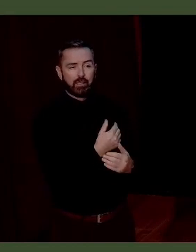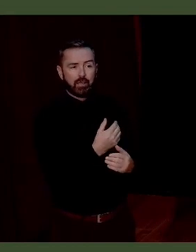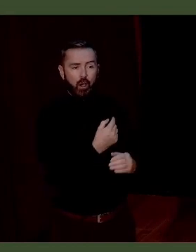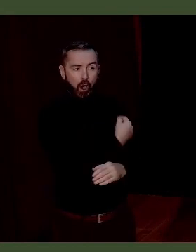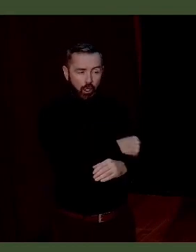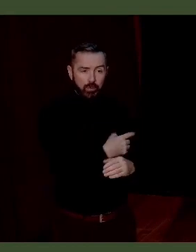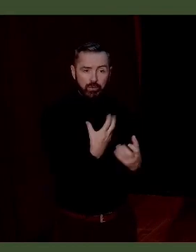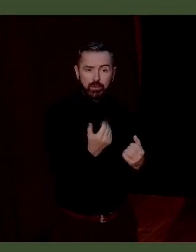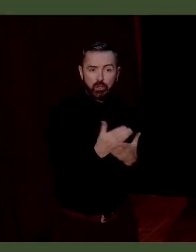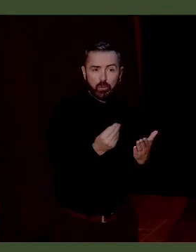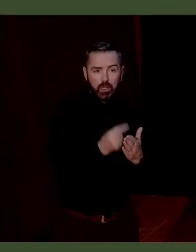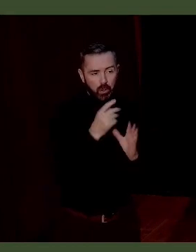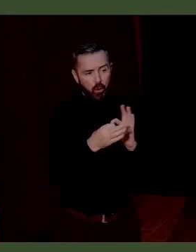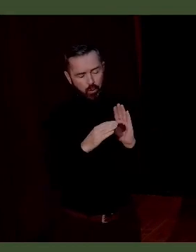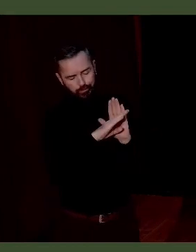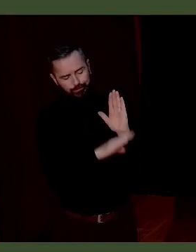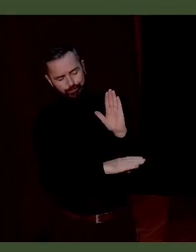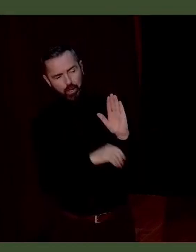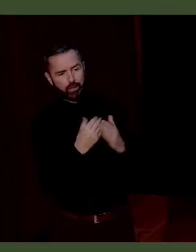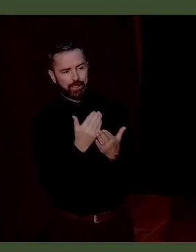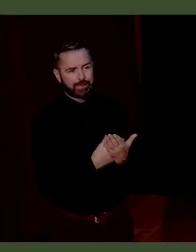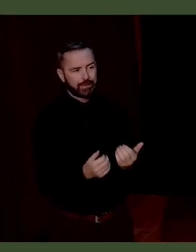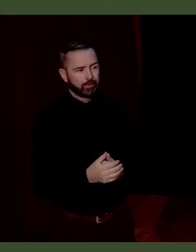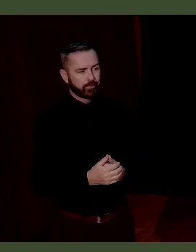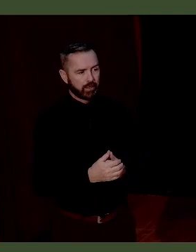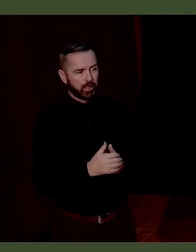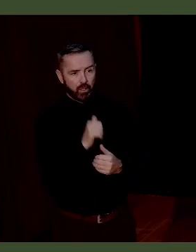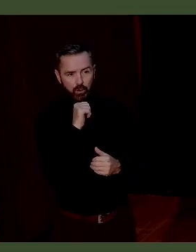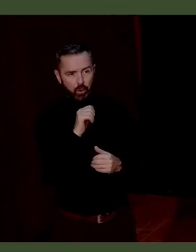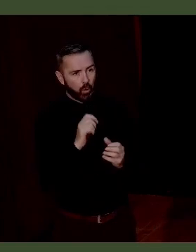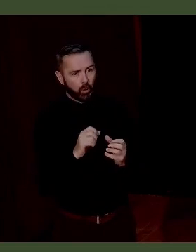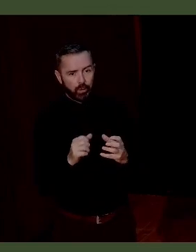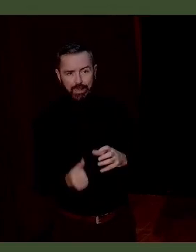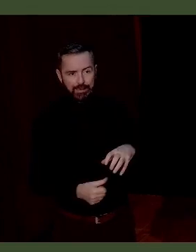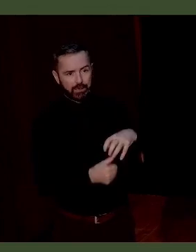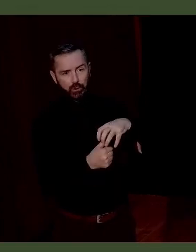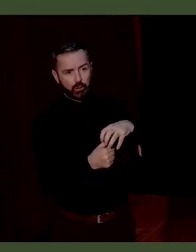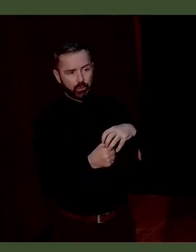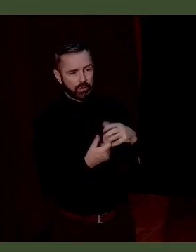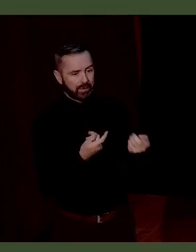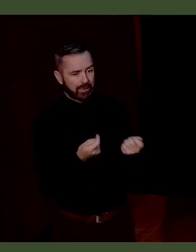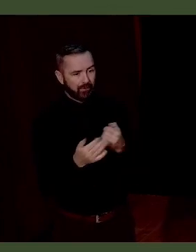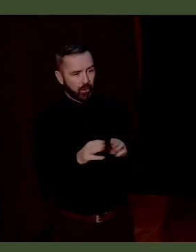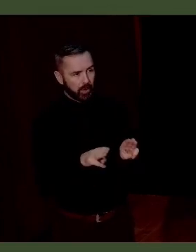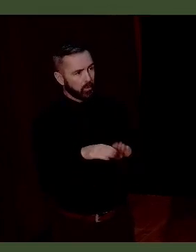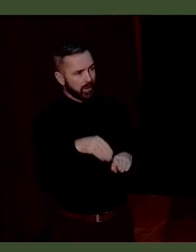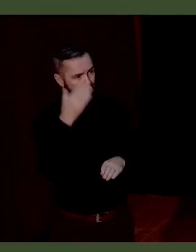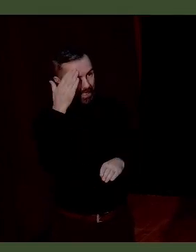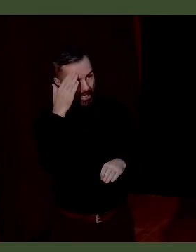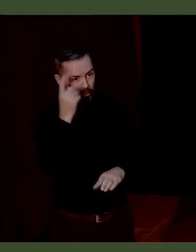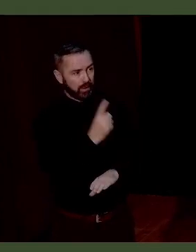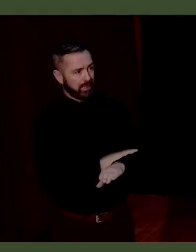County homes ranked very low on the priorities. There were almost no institutions catering for those with intellectual disabilities, so these most